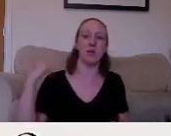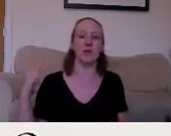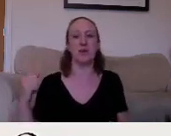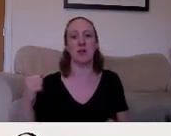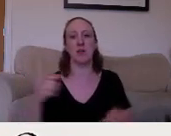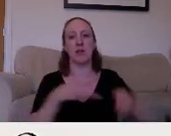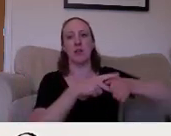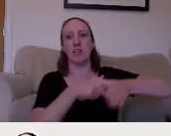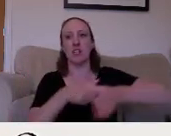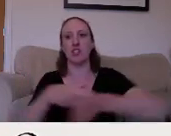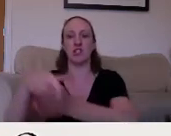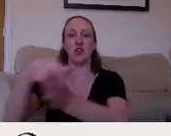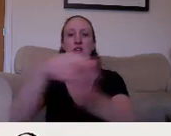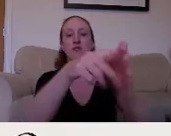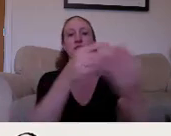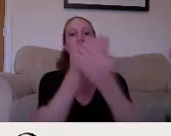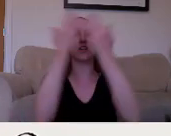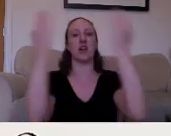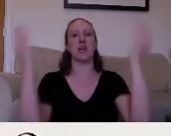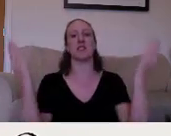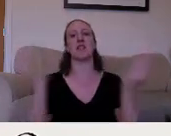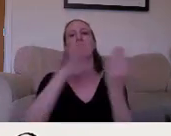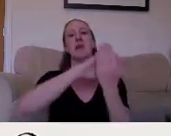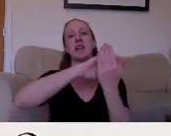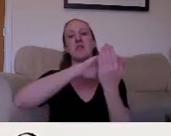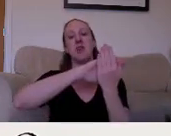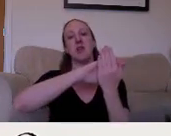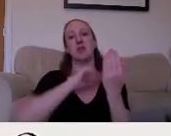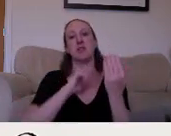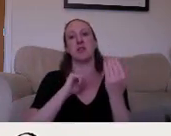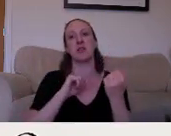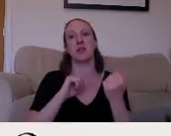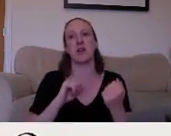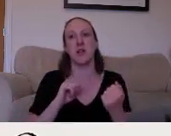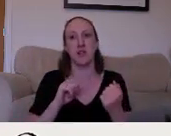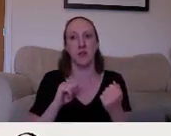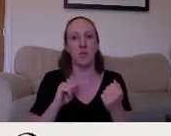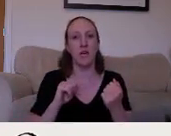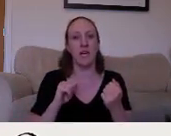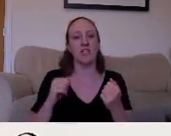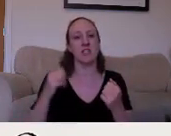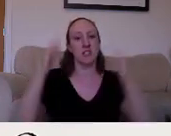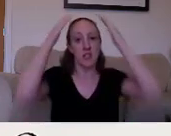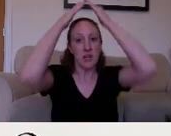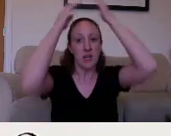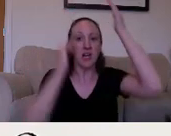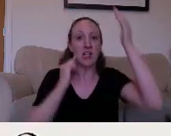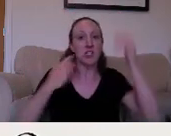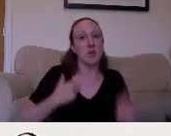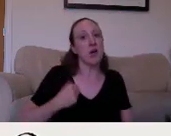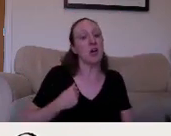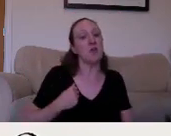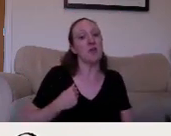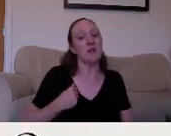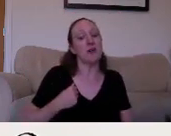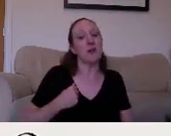blew. They shot through the sky to the back of beyond. The witch clutched